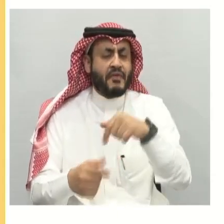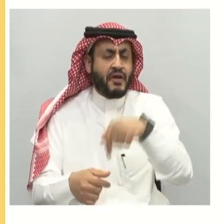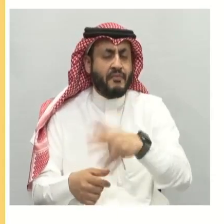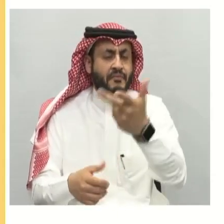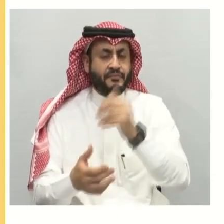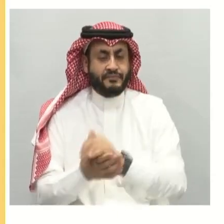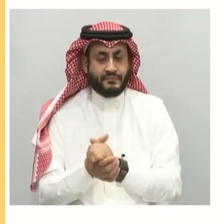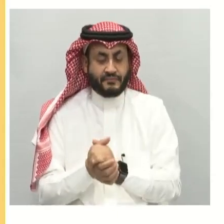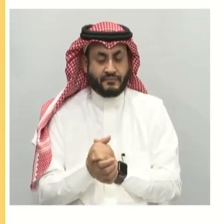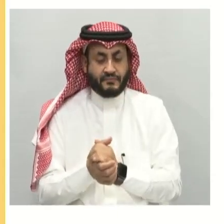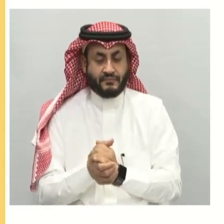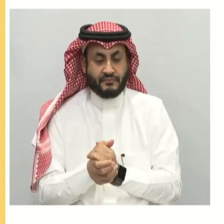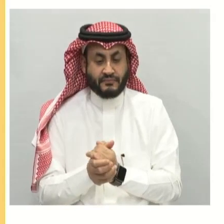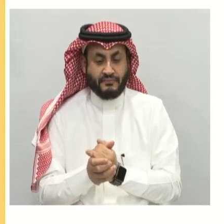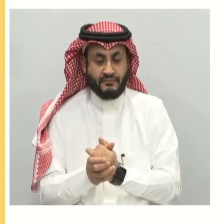day.